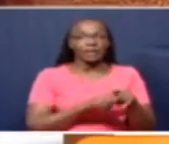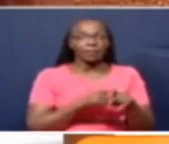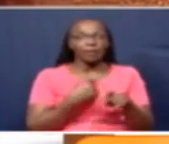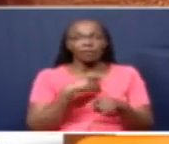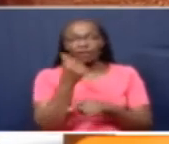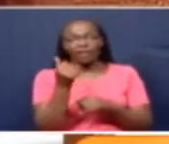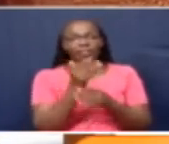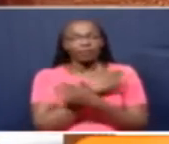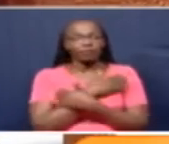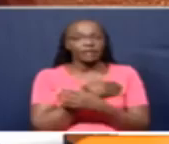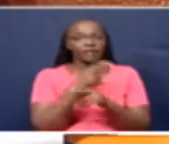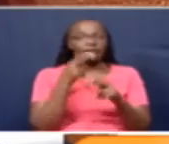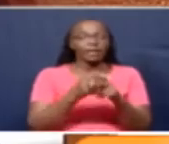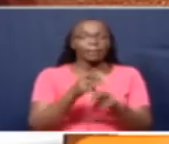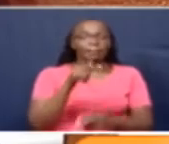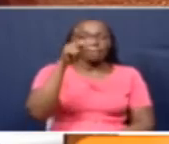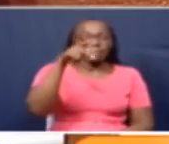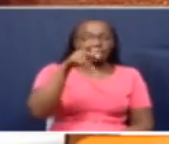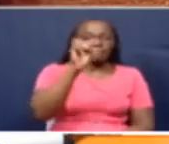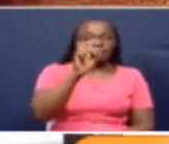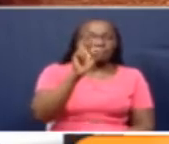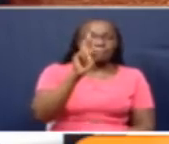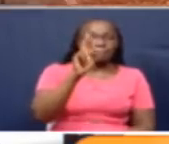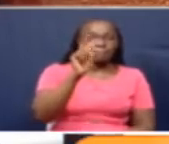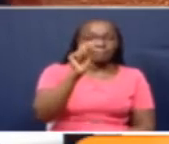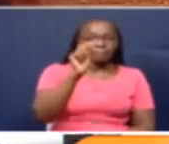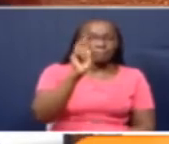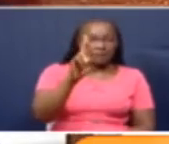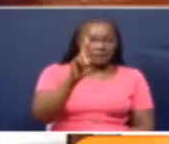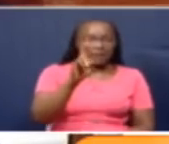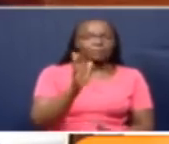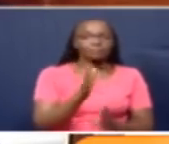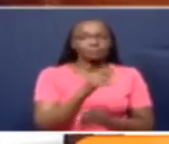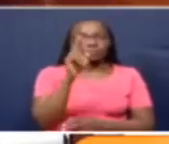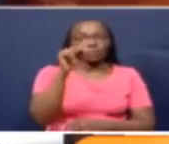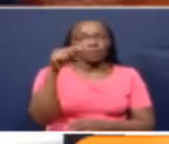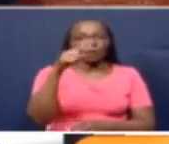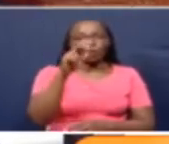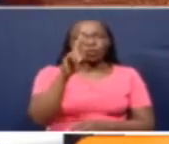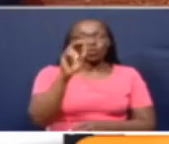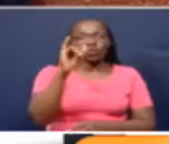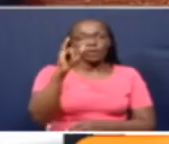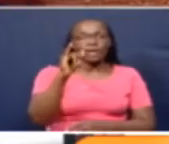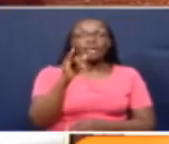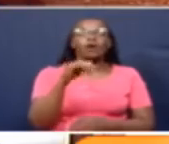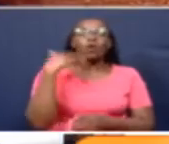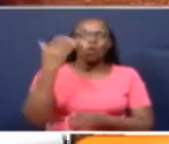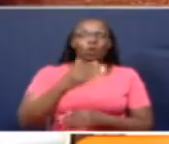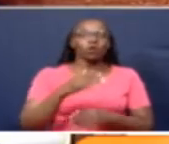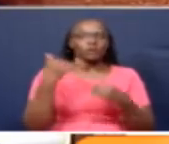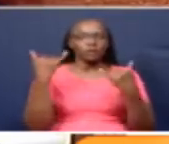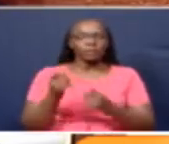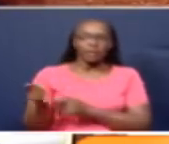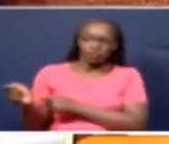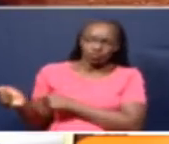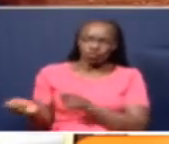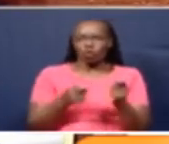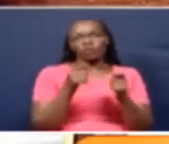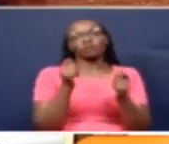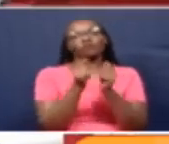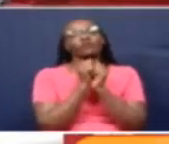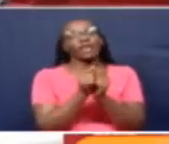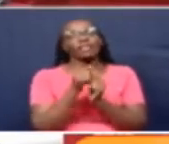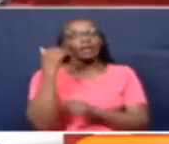Peter Ngugi Gathia. That was his partner. They used to play golf every day practically in the morning. You know he owns all of this,